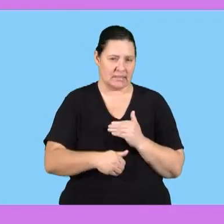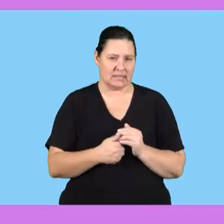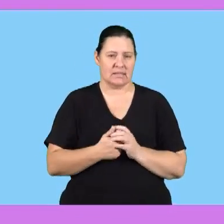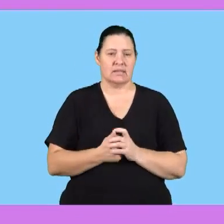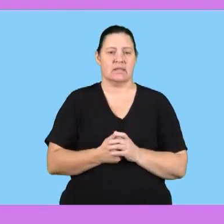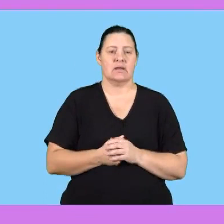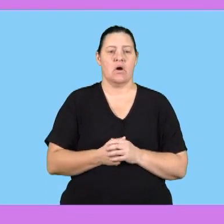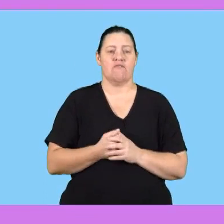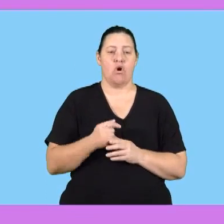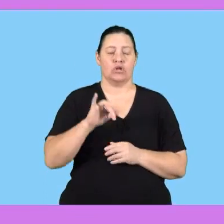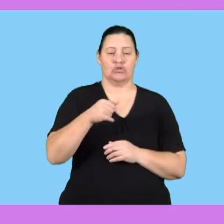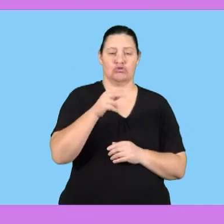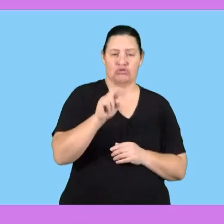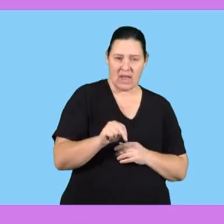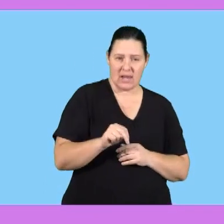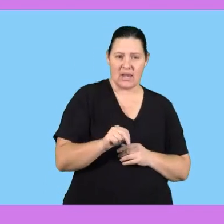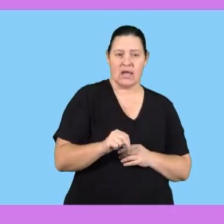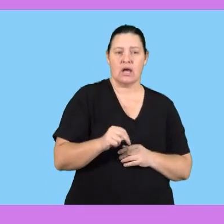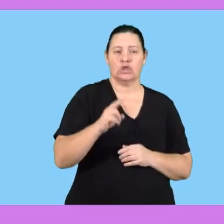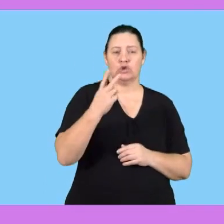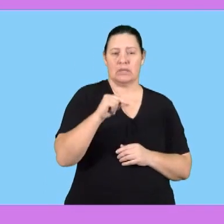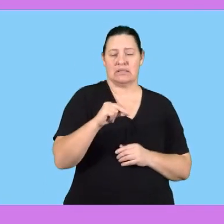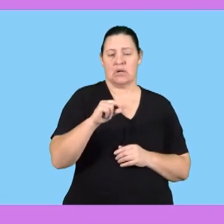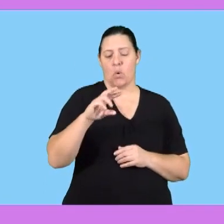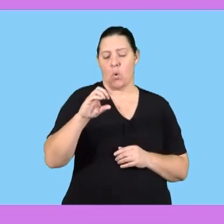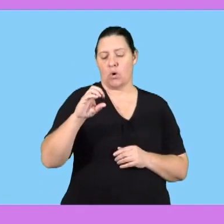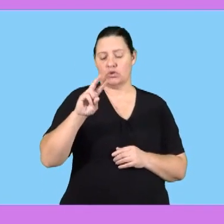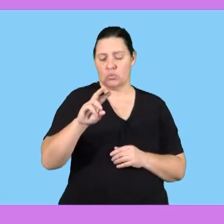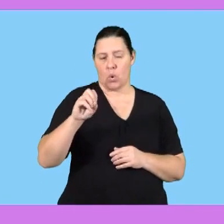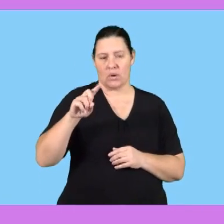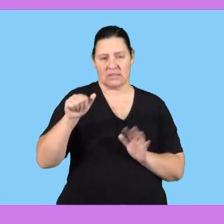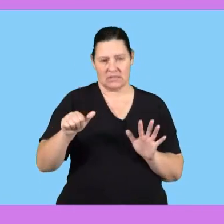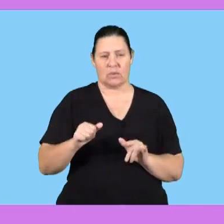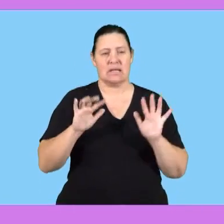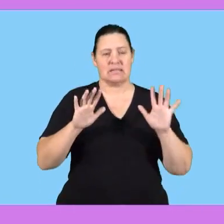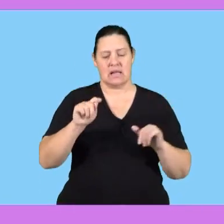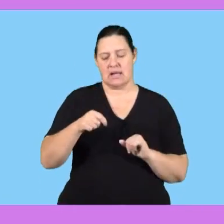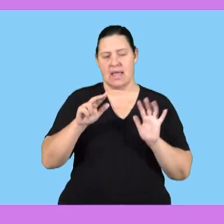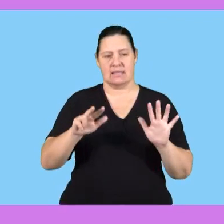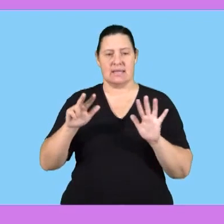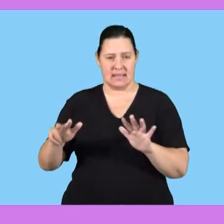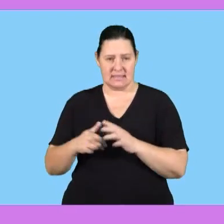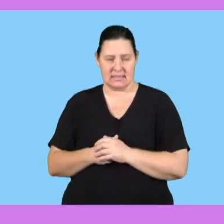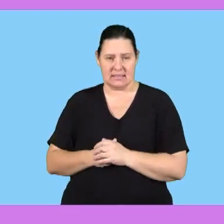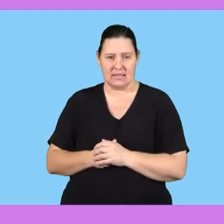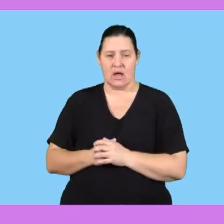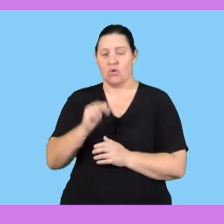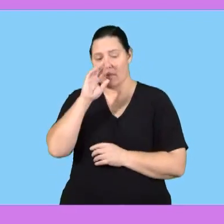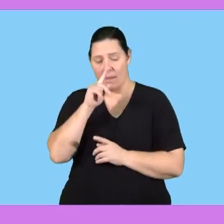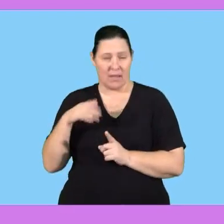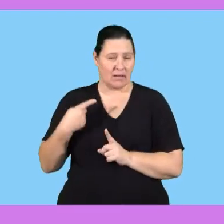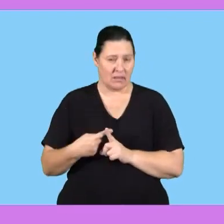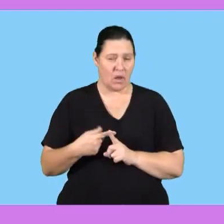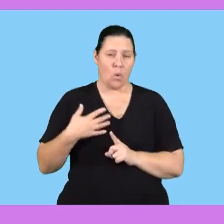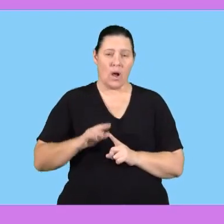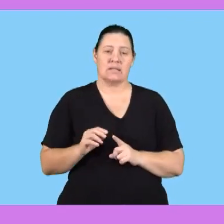700 gram, it used to be, in January 2016, it used to be 10 rand and 88 cents, right? And